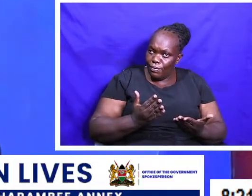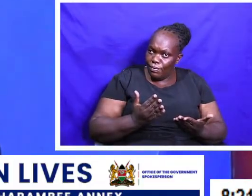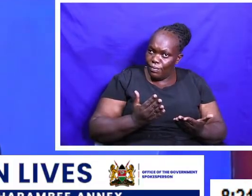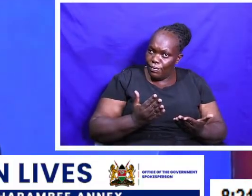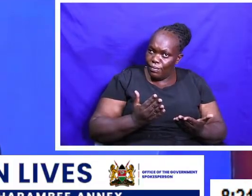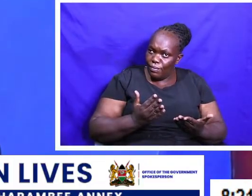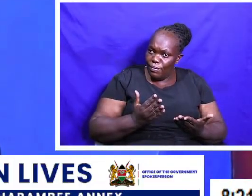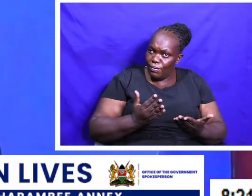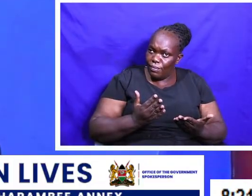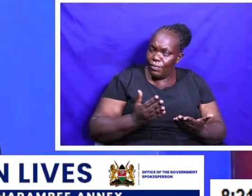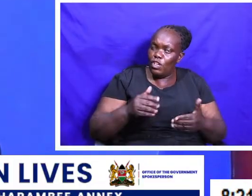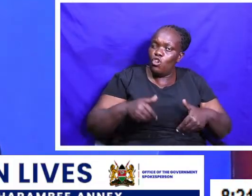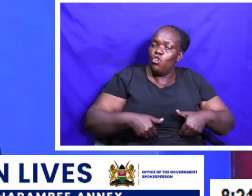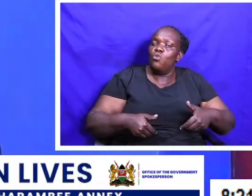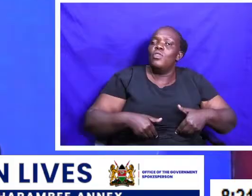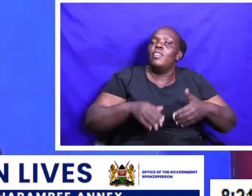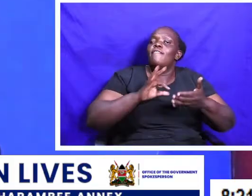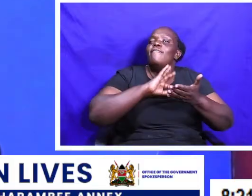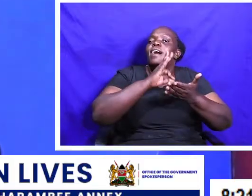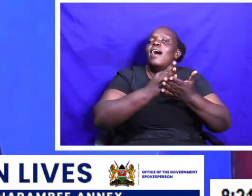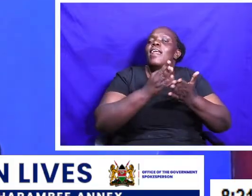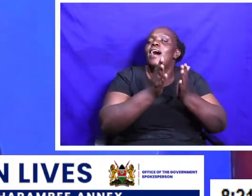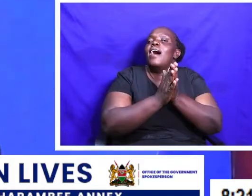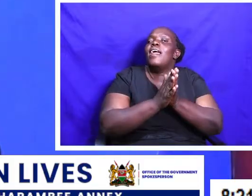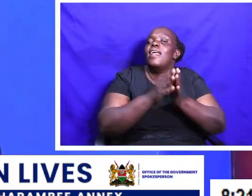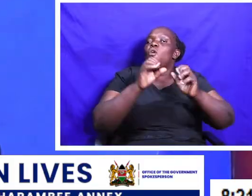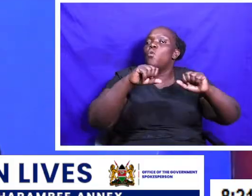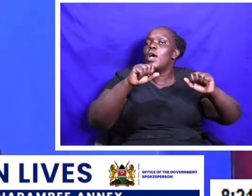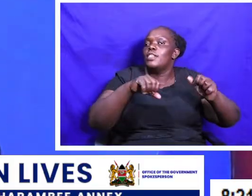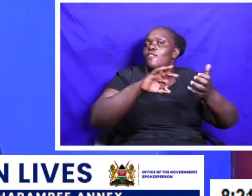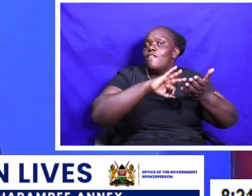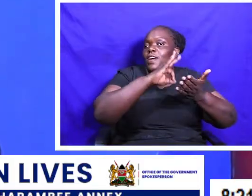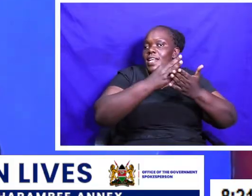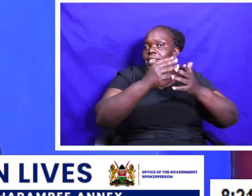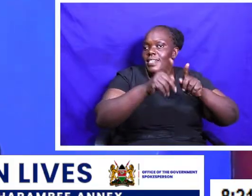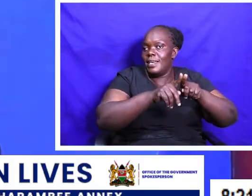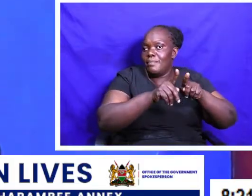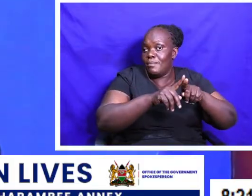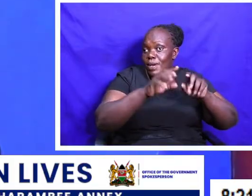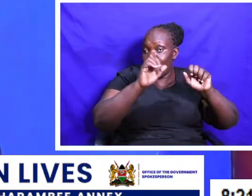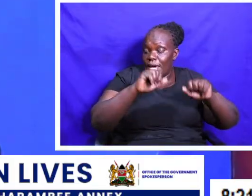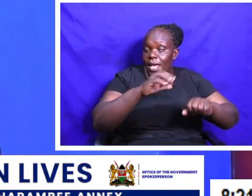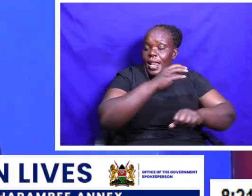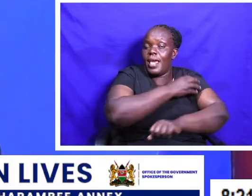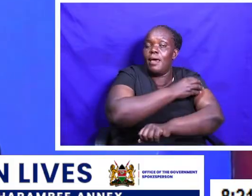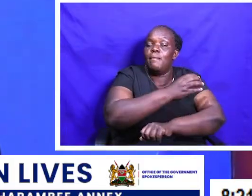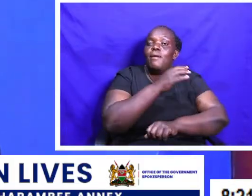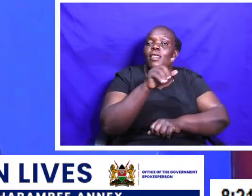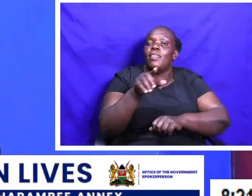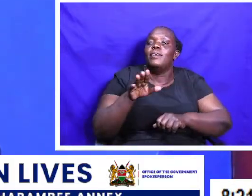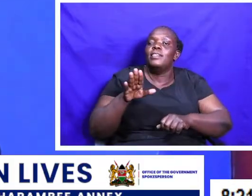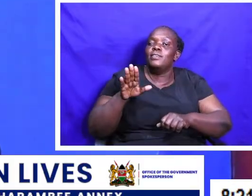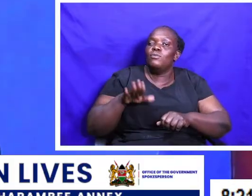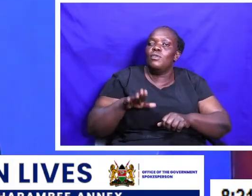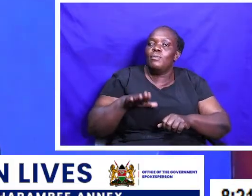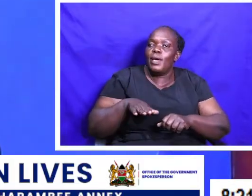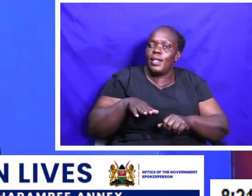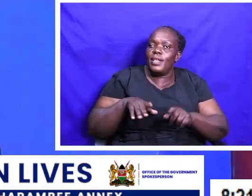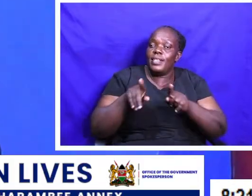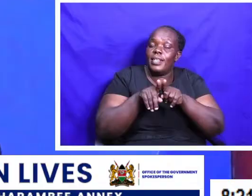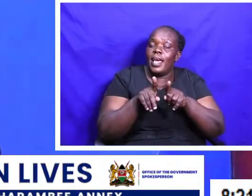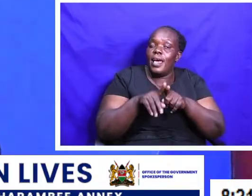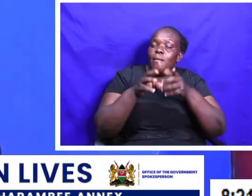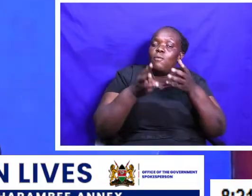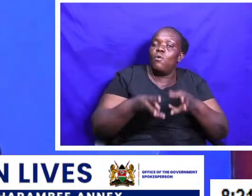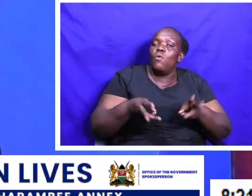call it, the youth fund and Wezo and all, so that we could empower this group. In